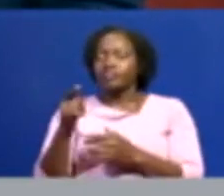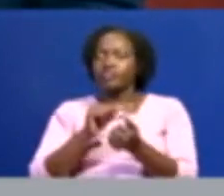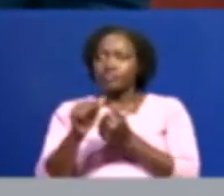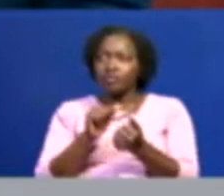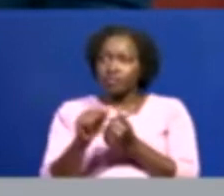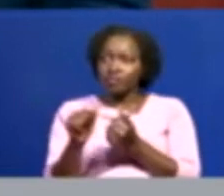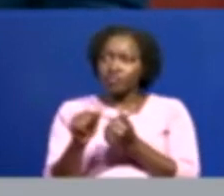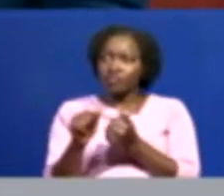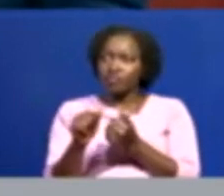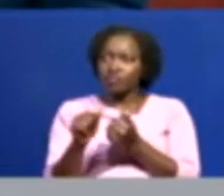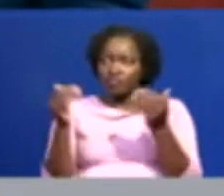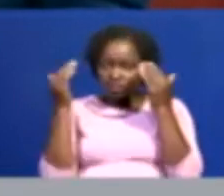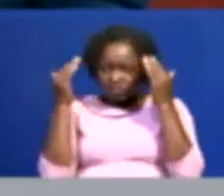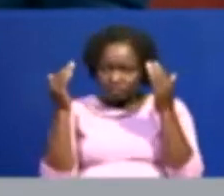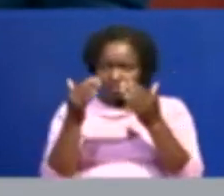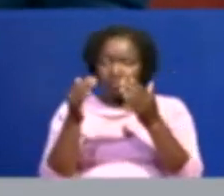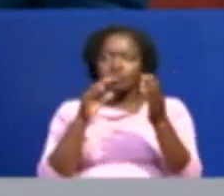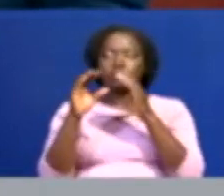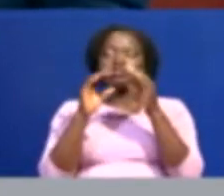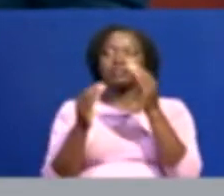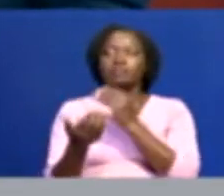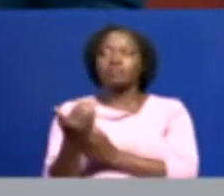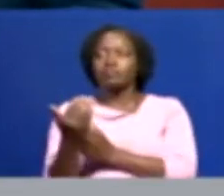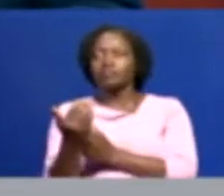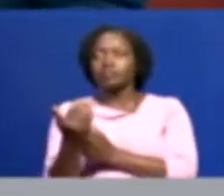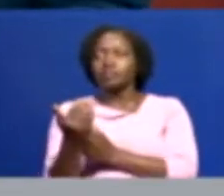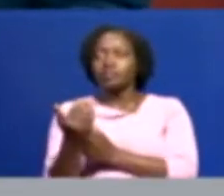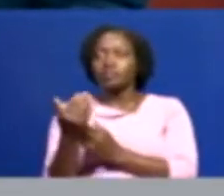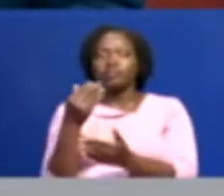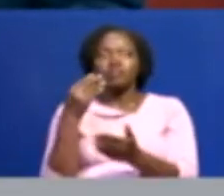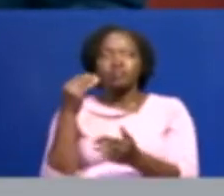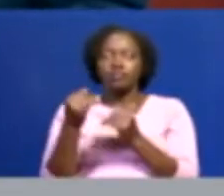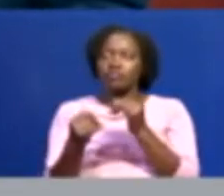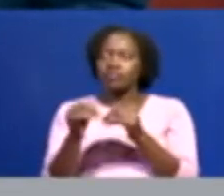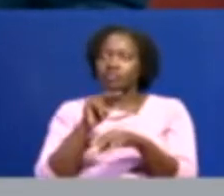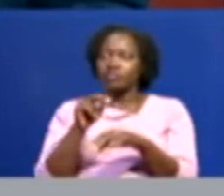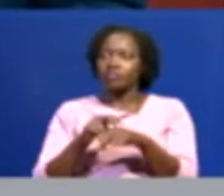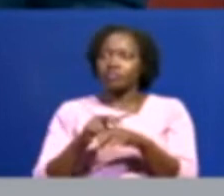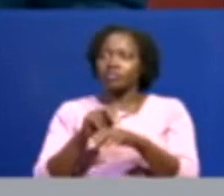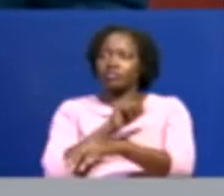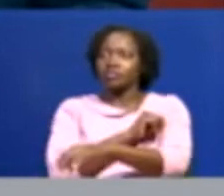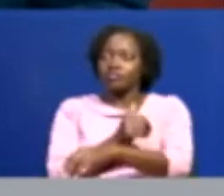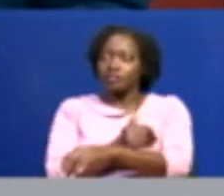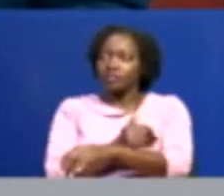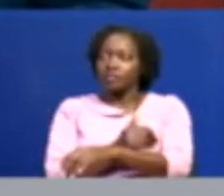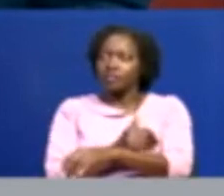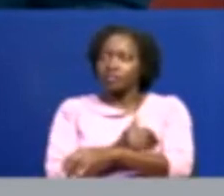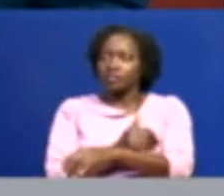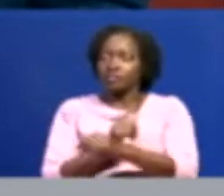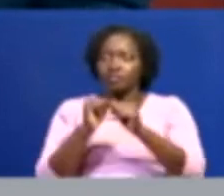that is the focal point of our conversation this particular morning. And finally, the National Construction Authority